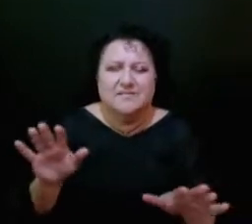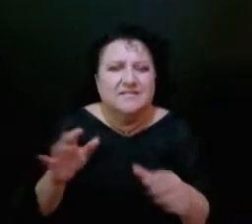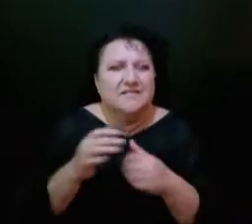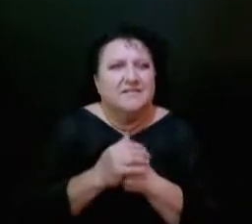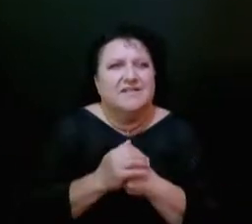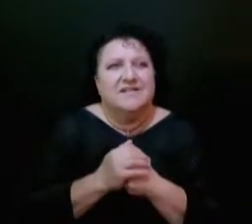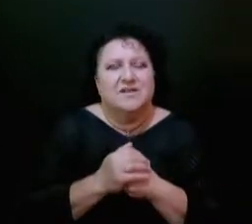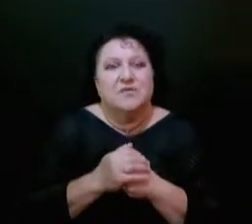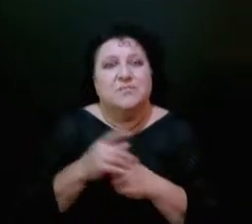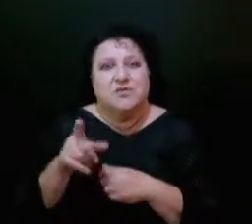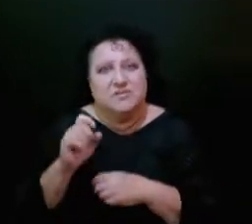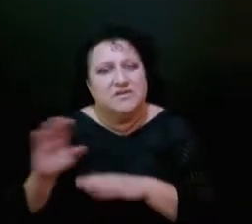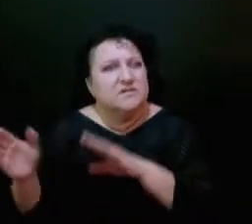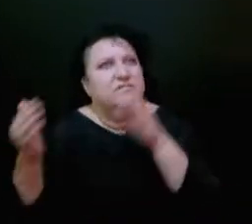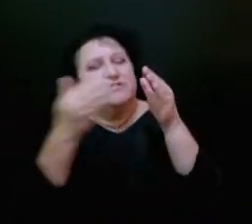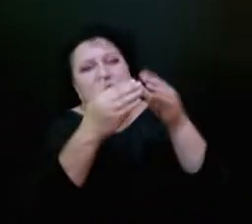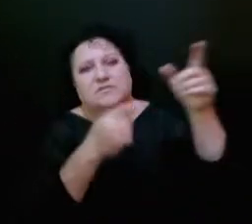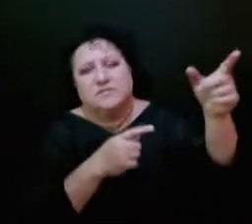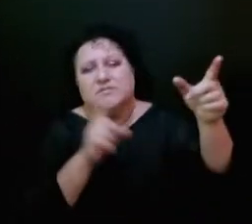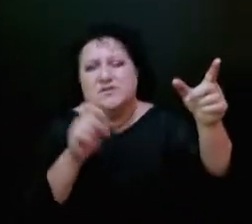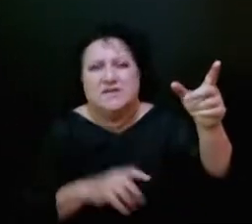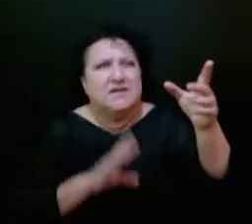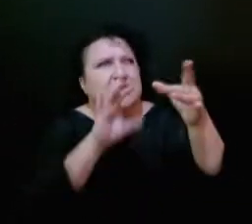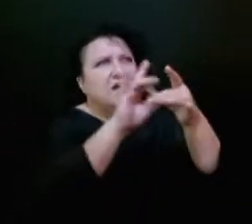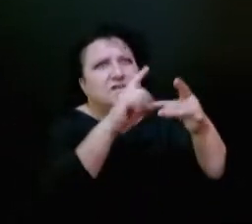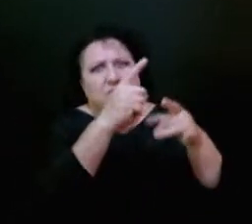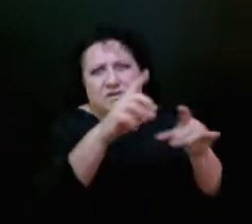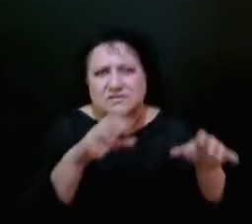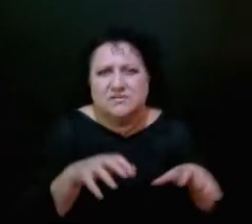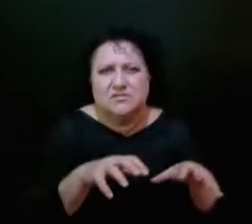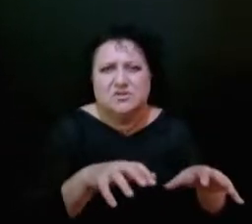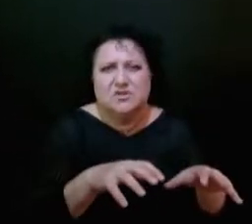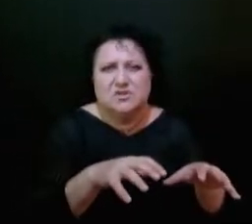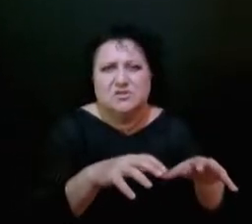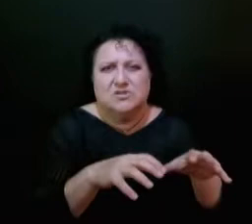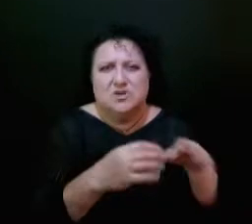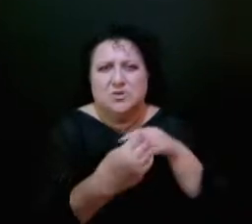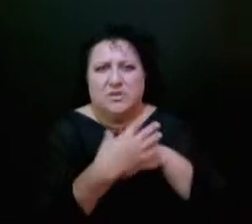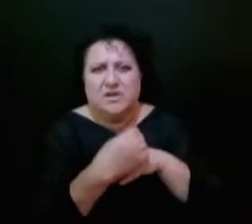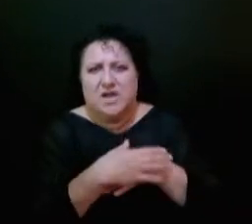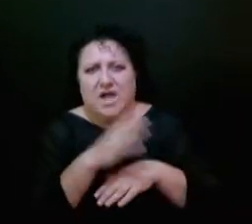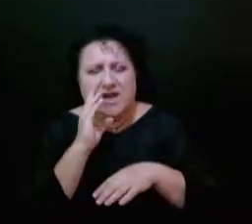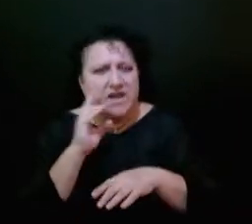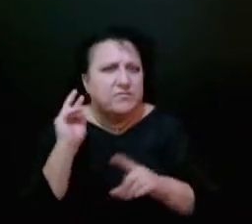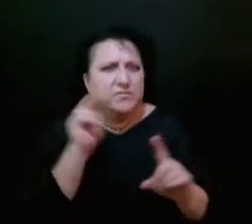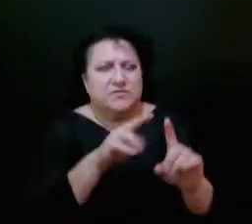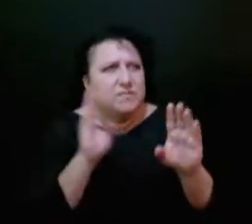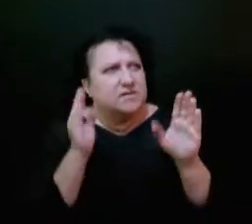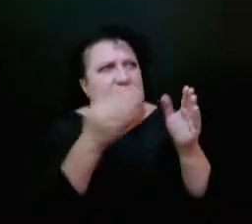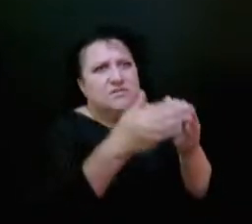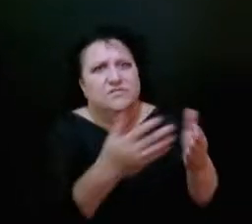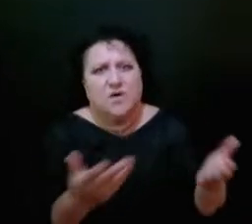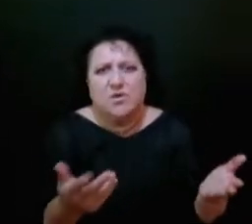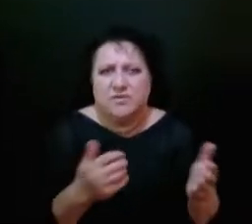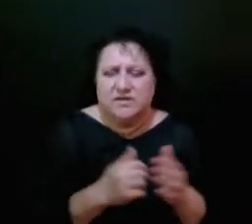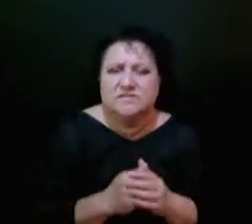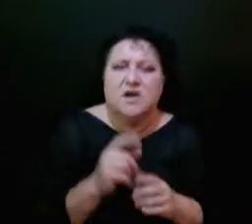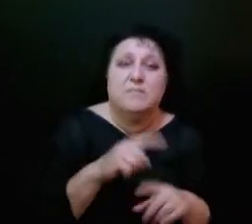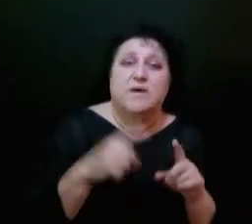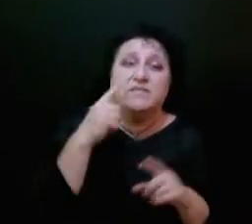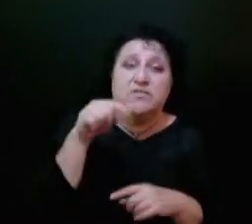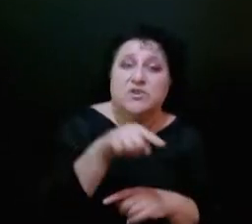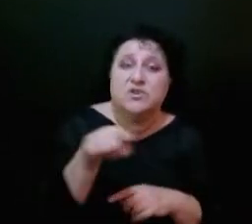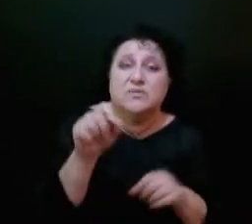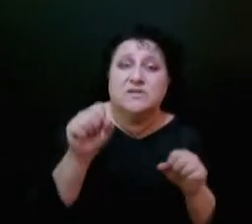But you have to connect to what God is doing and keep a focused perspective. Now, for me, it's Dorothy Norwood. But for you, it